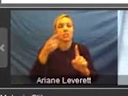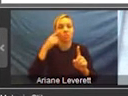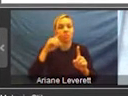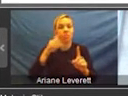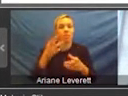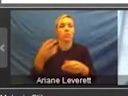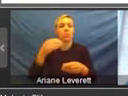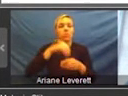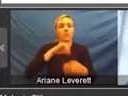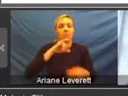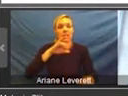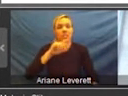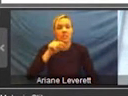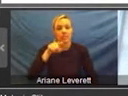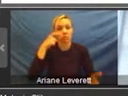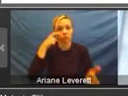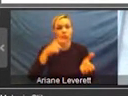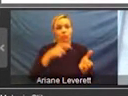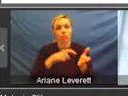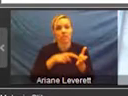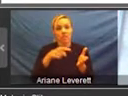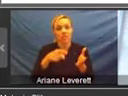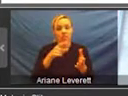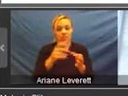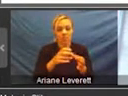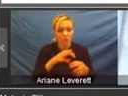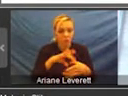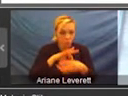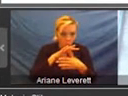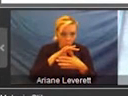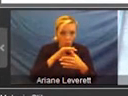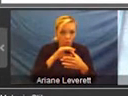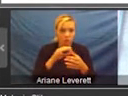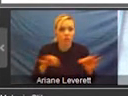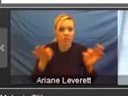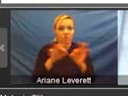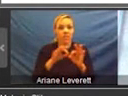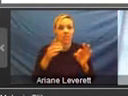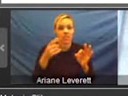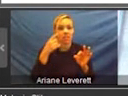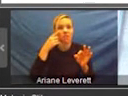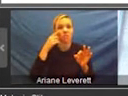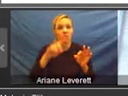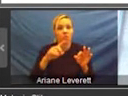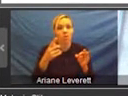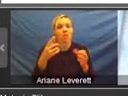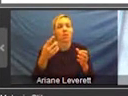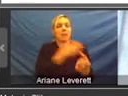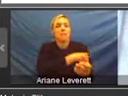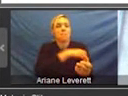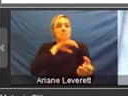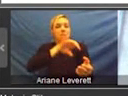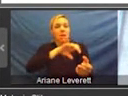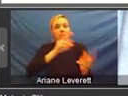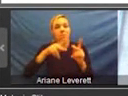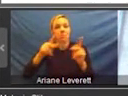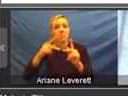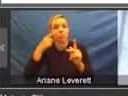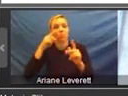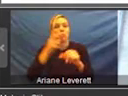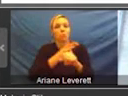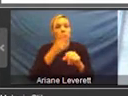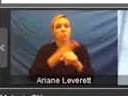core relevance of participation in empowering people for using ICTs, and also the